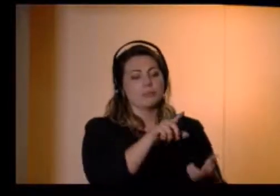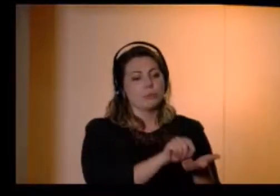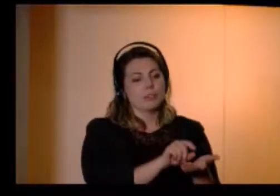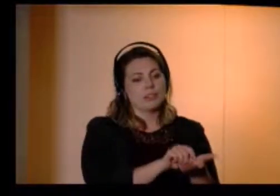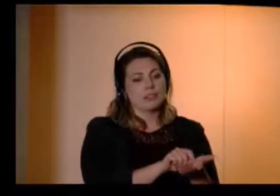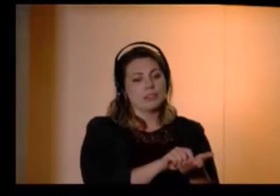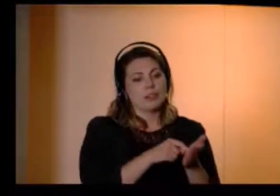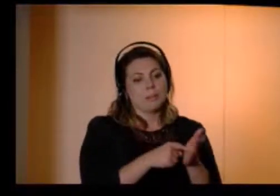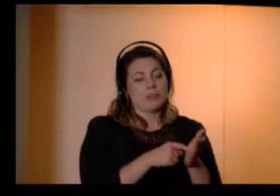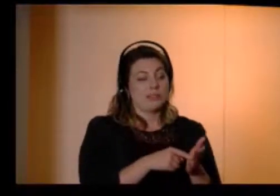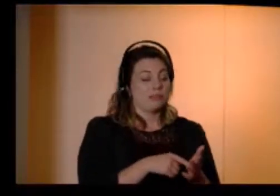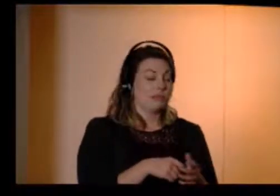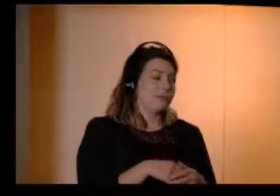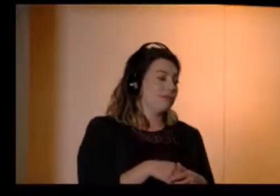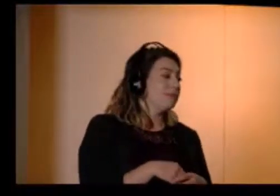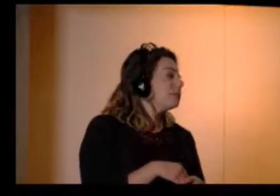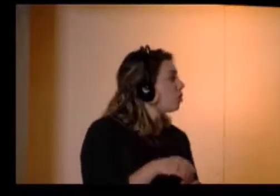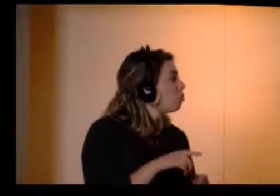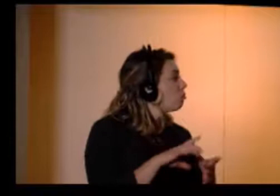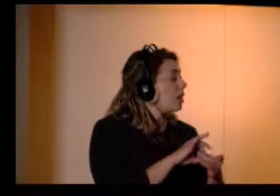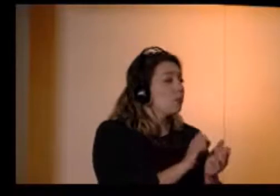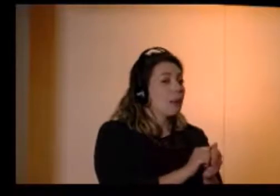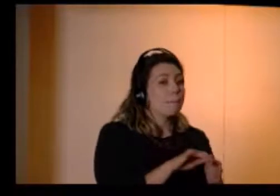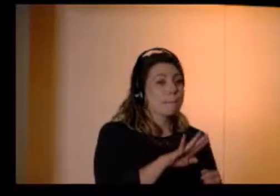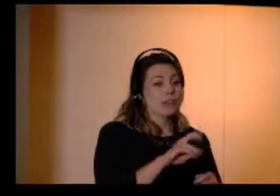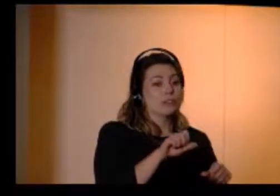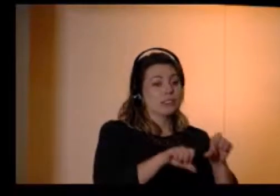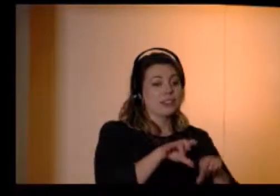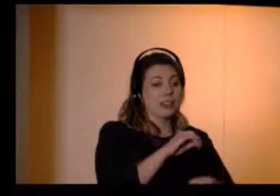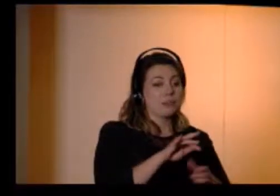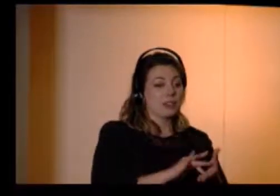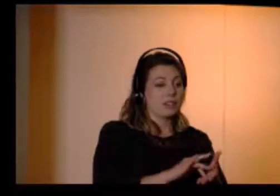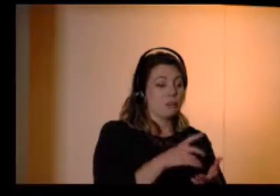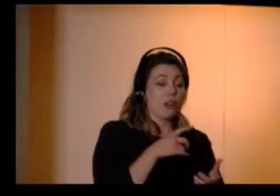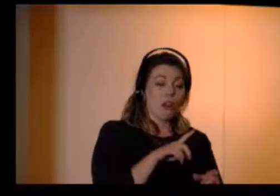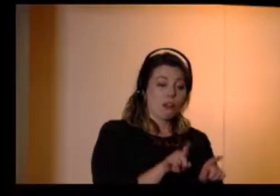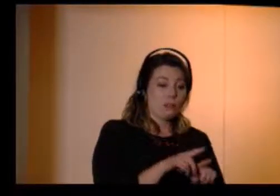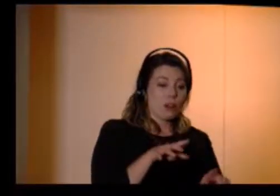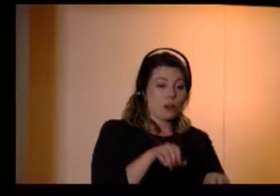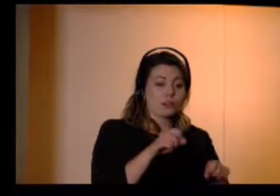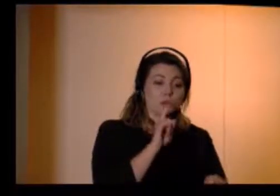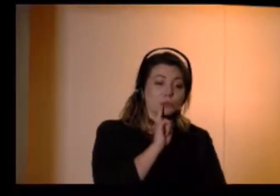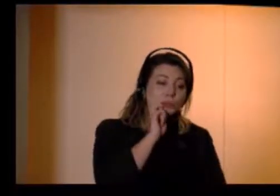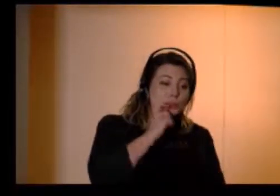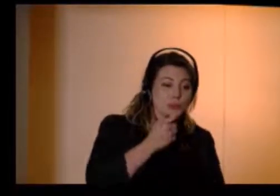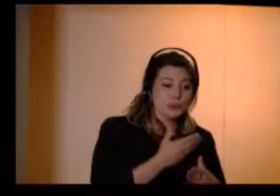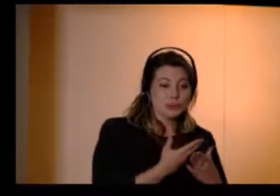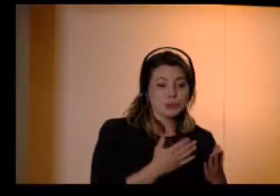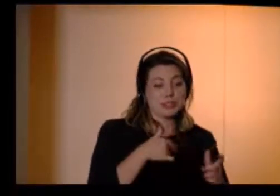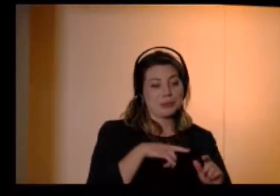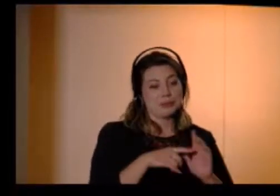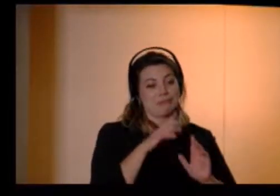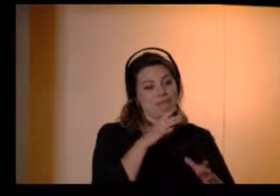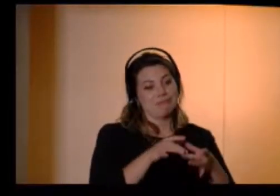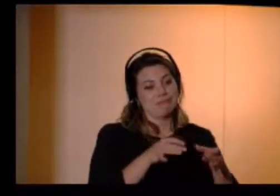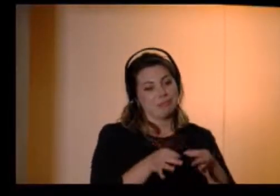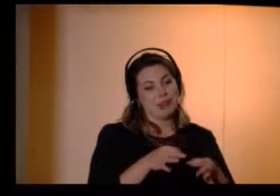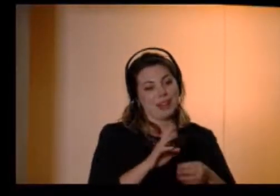related to bioscience and medicine. We also host some very cool tools that I'm going to tell you about.